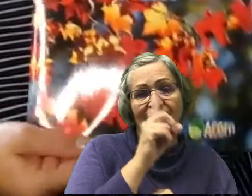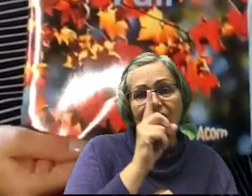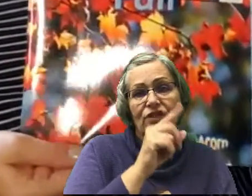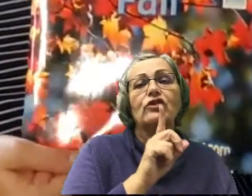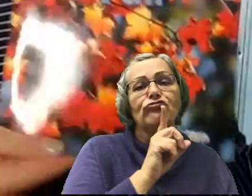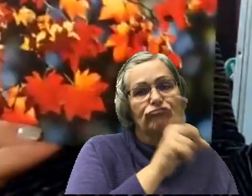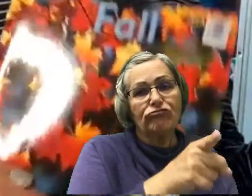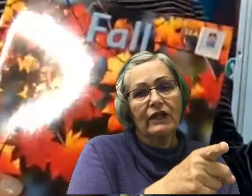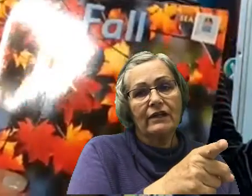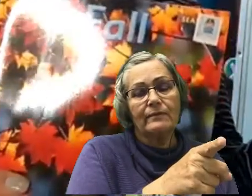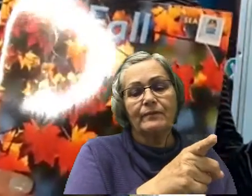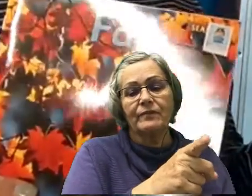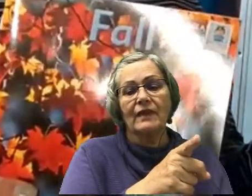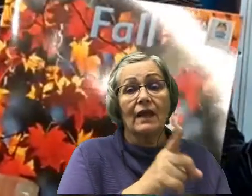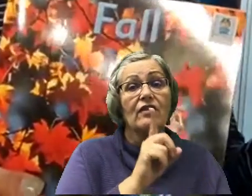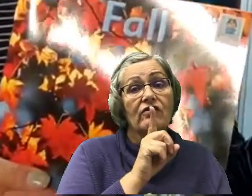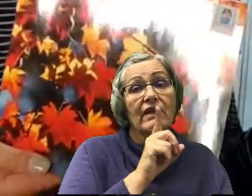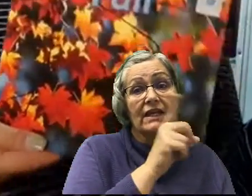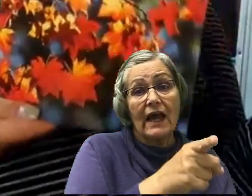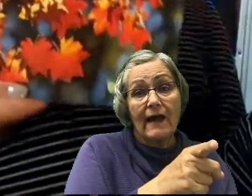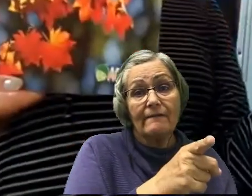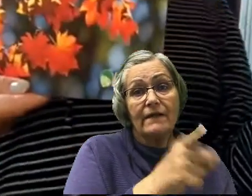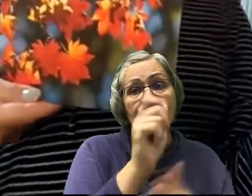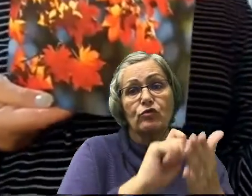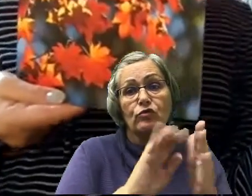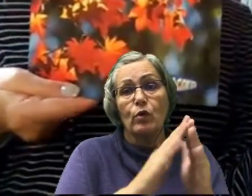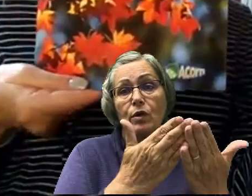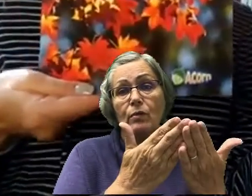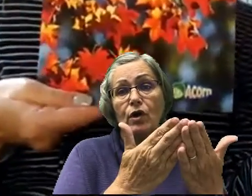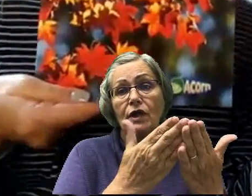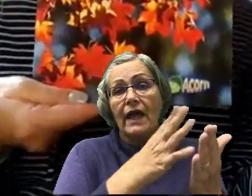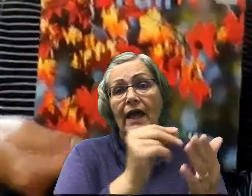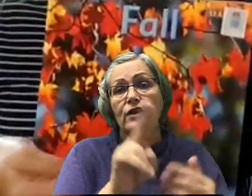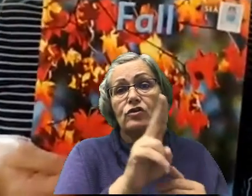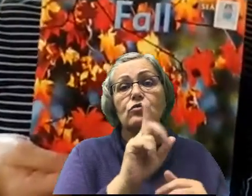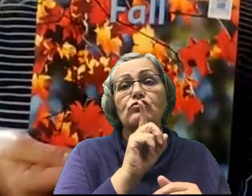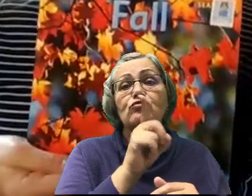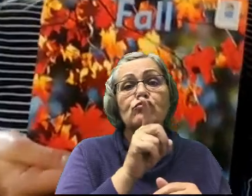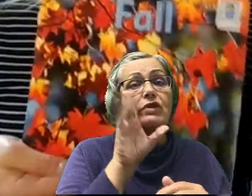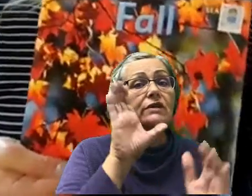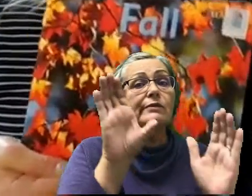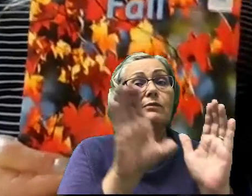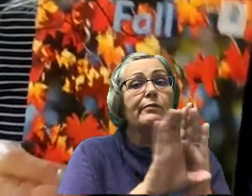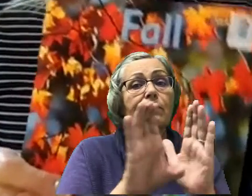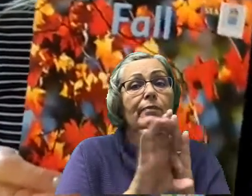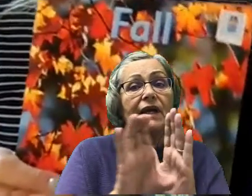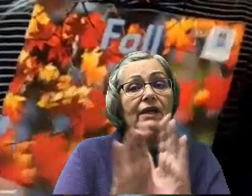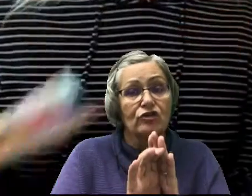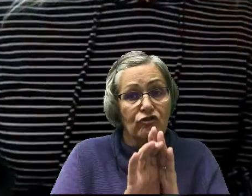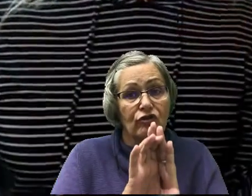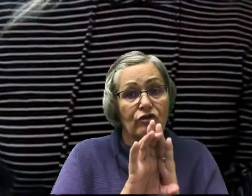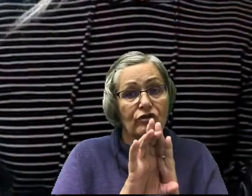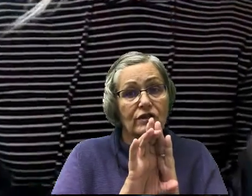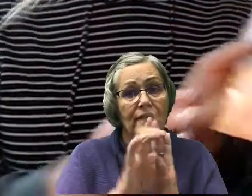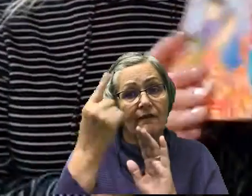this author, nonfiction, wrote a book and used real illustrations, real pictures